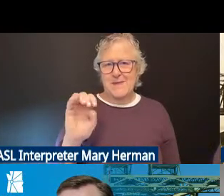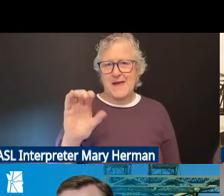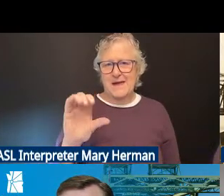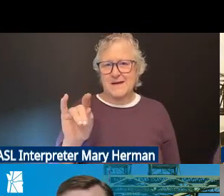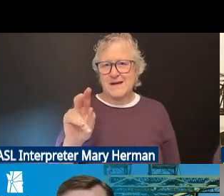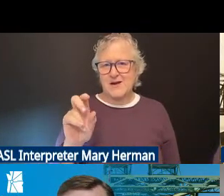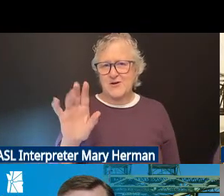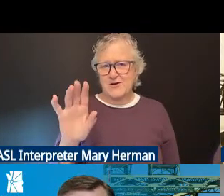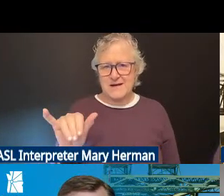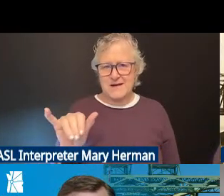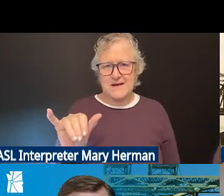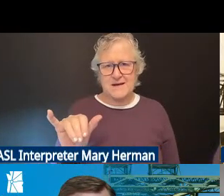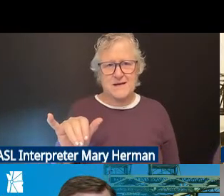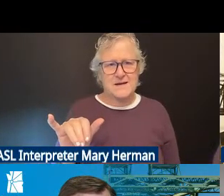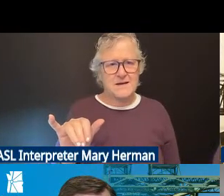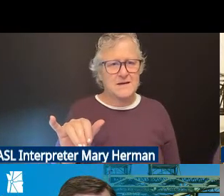here